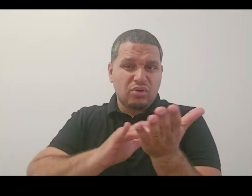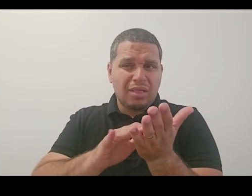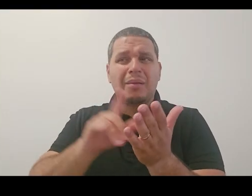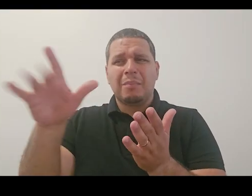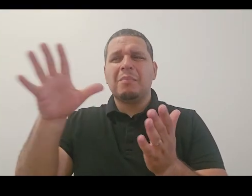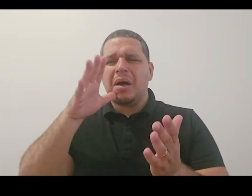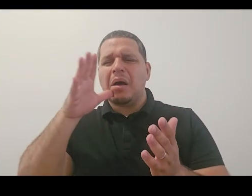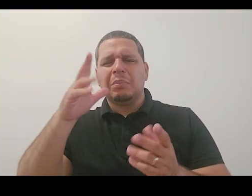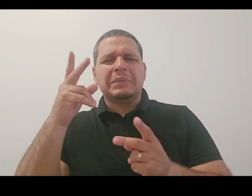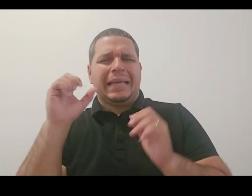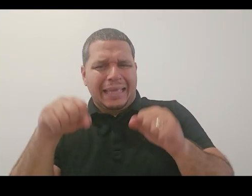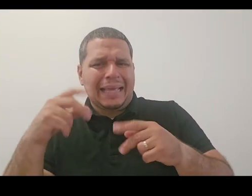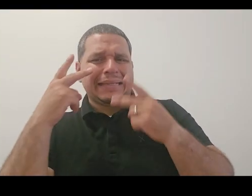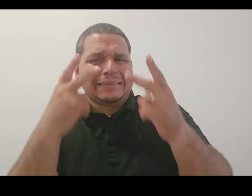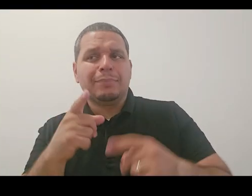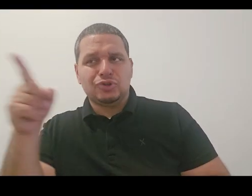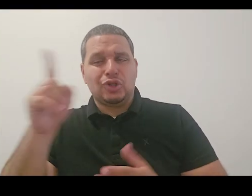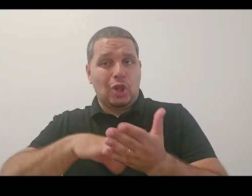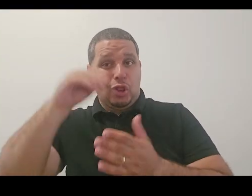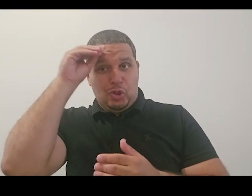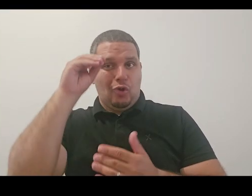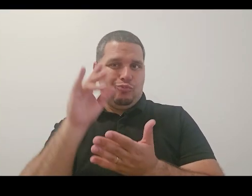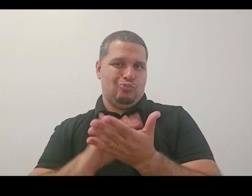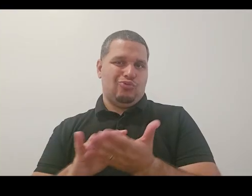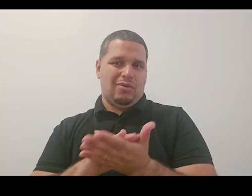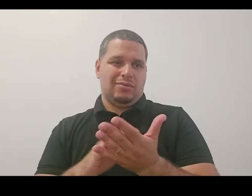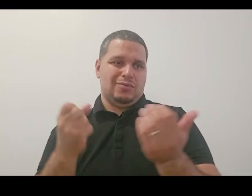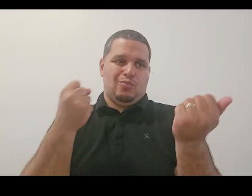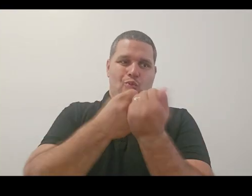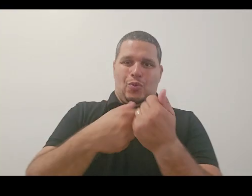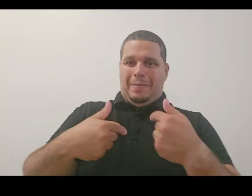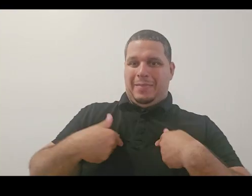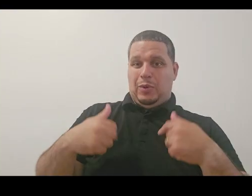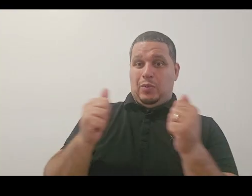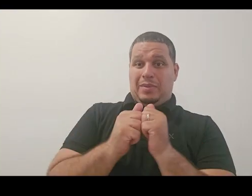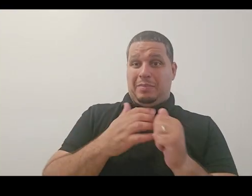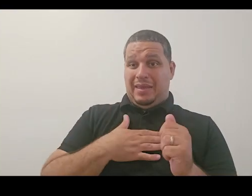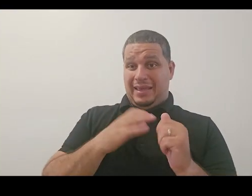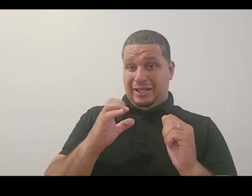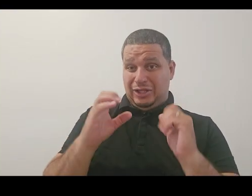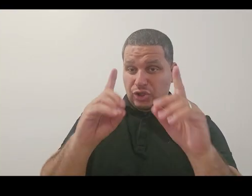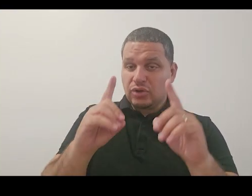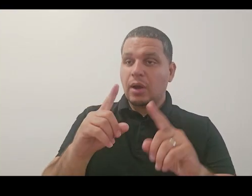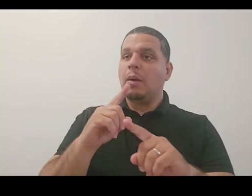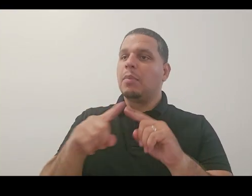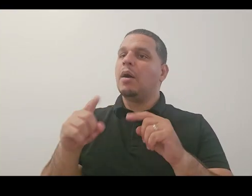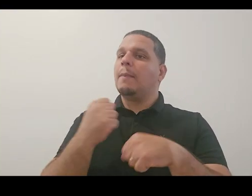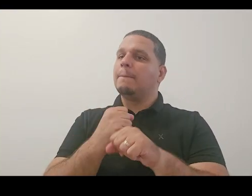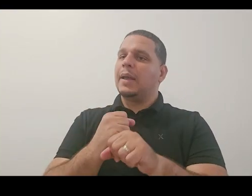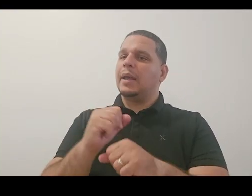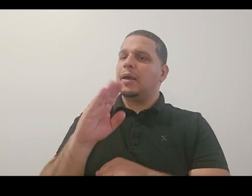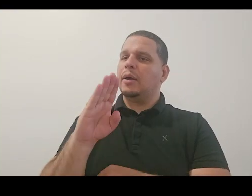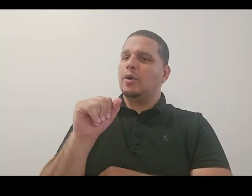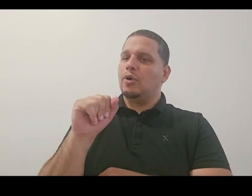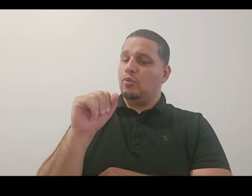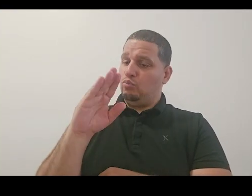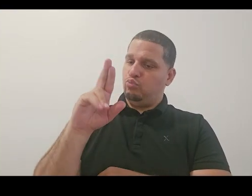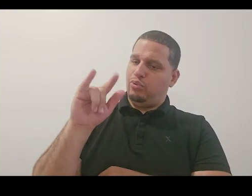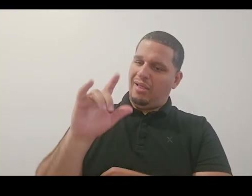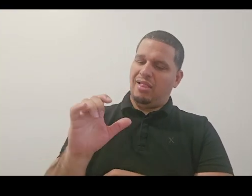enough Braille to not only support me with my education, but make Braille a really fun part of my